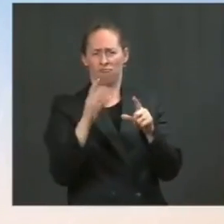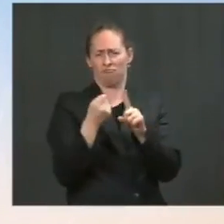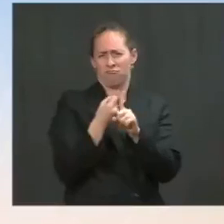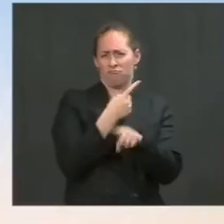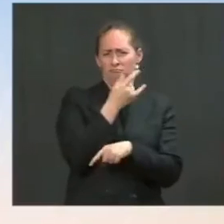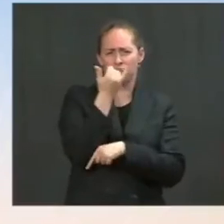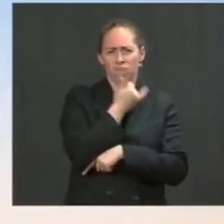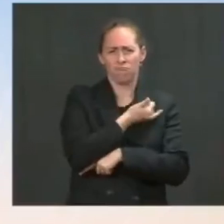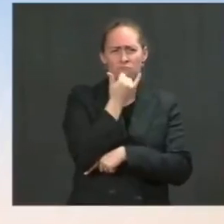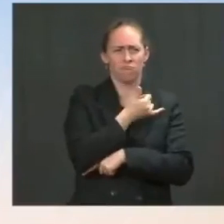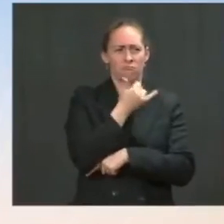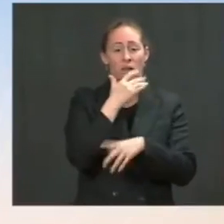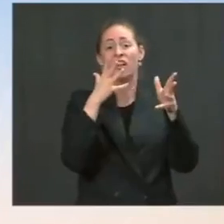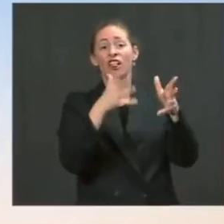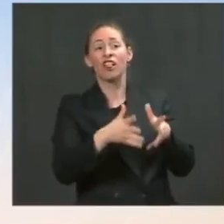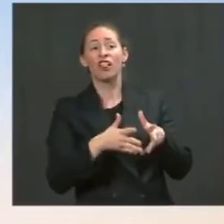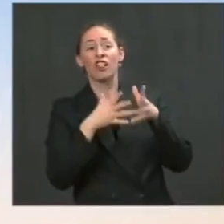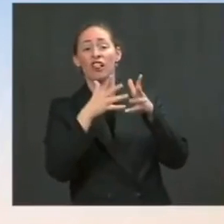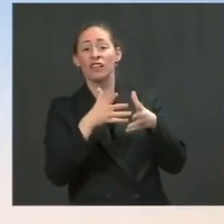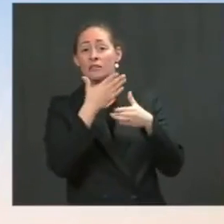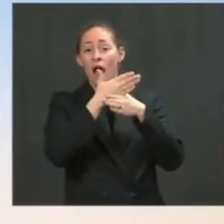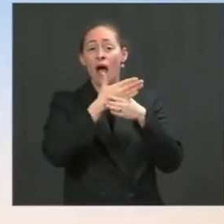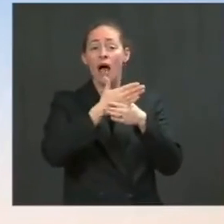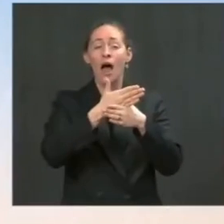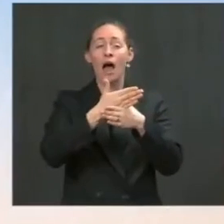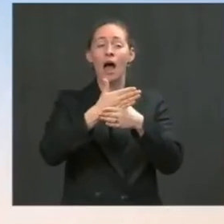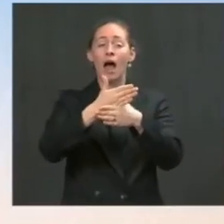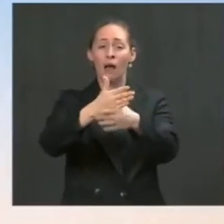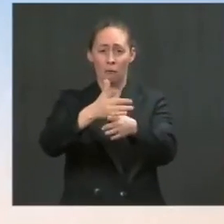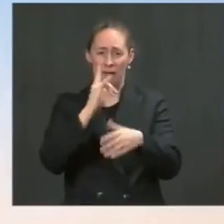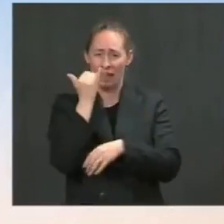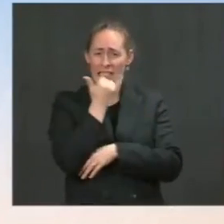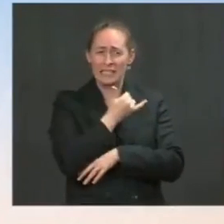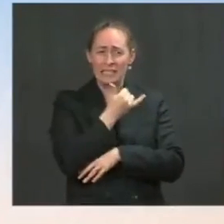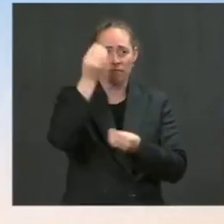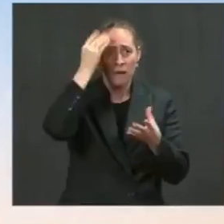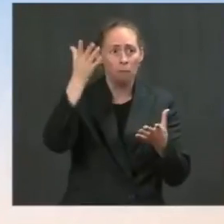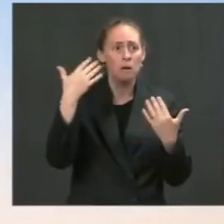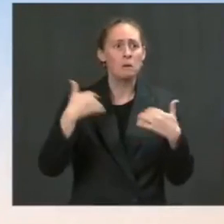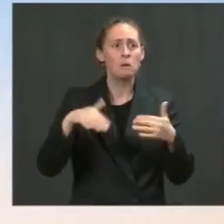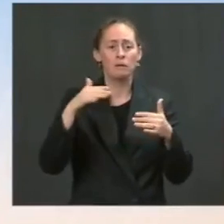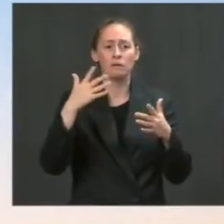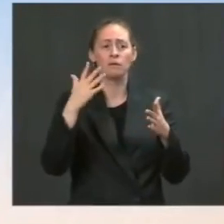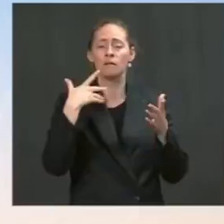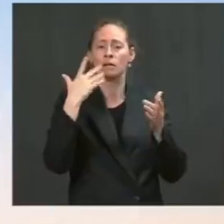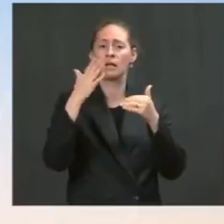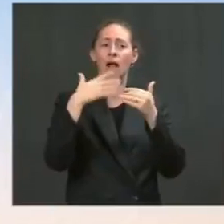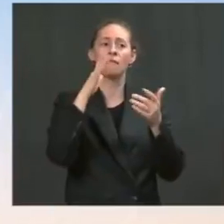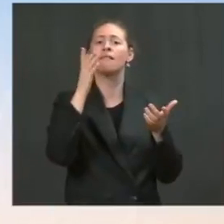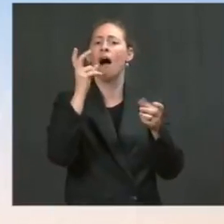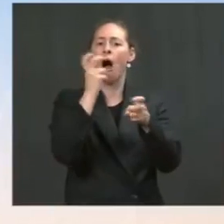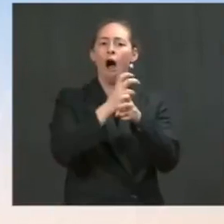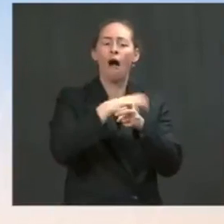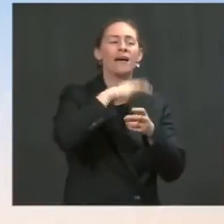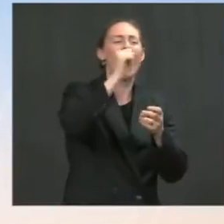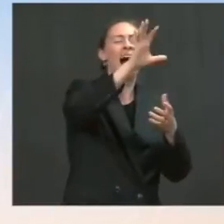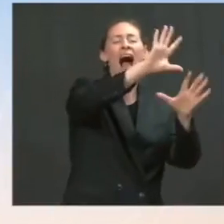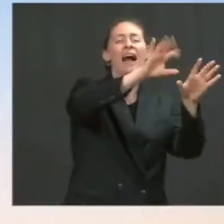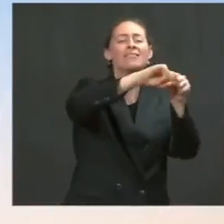days and days and days, when people see it, you know, it's hard to put that back in a box. And of course, promoting quality